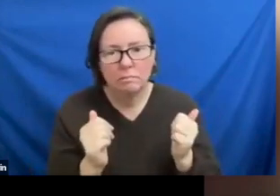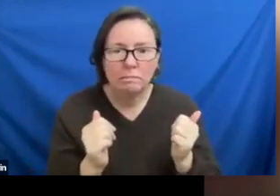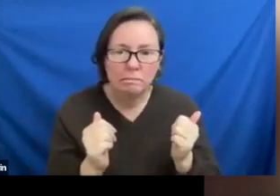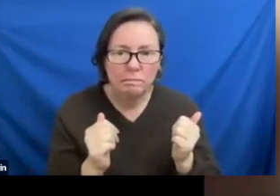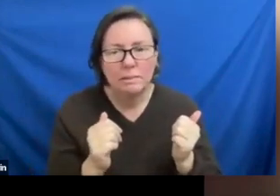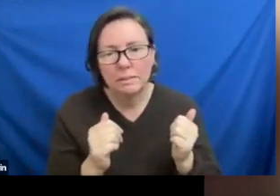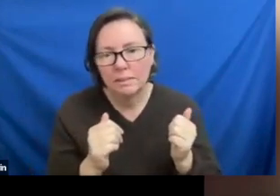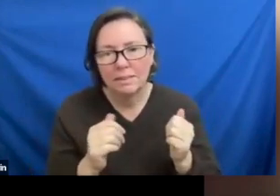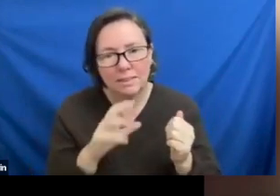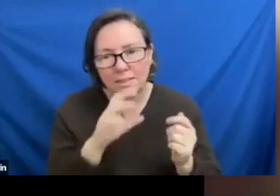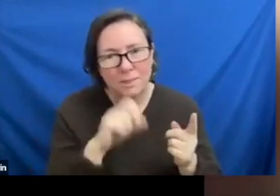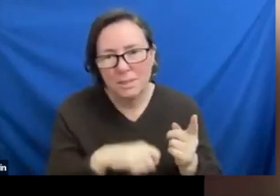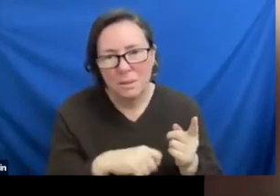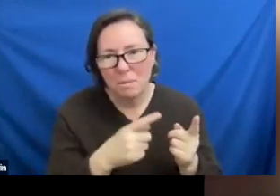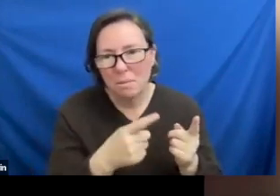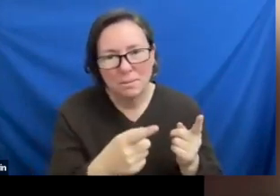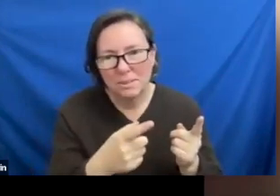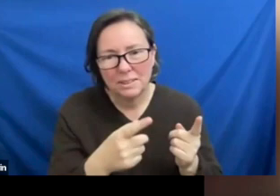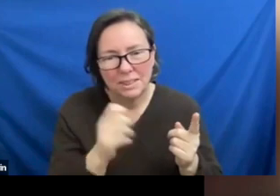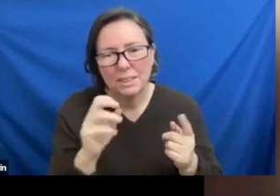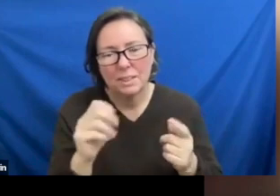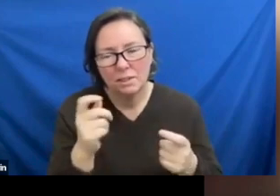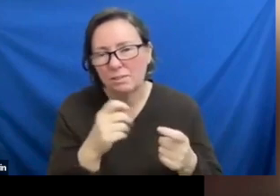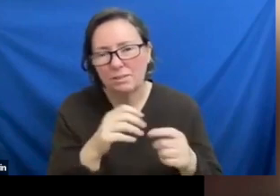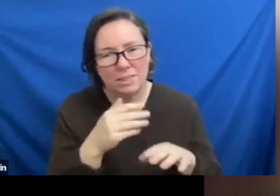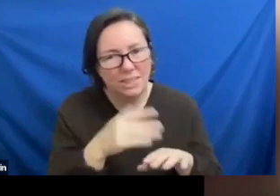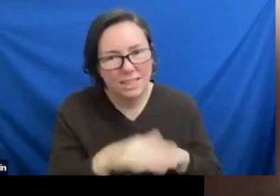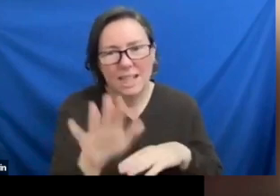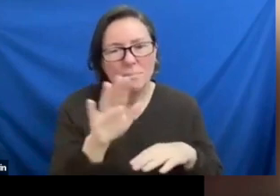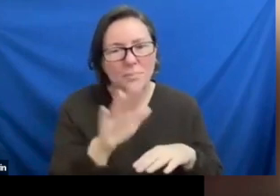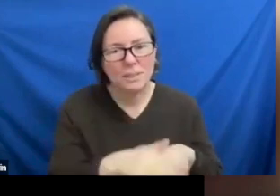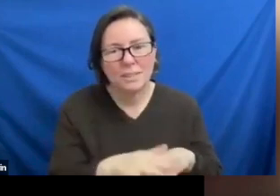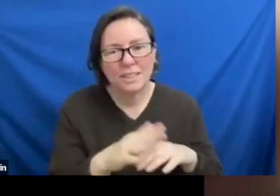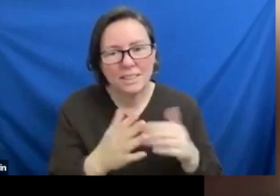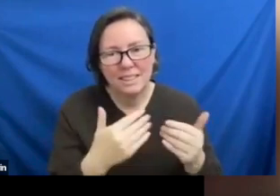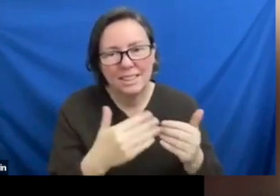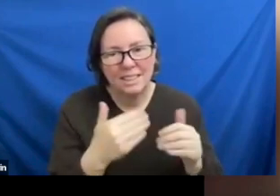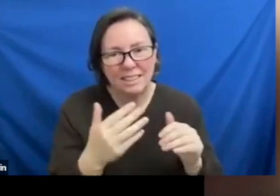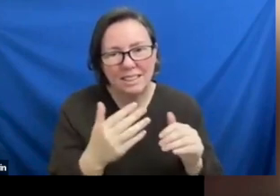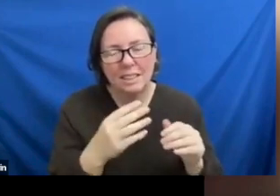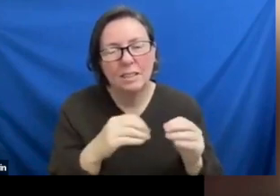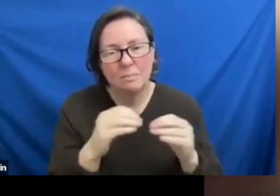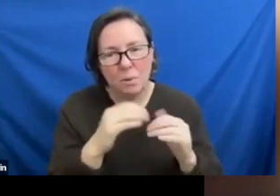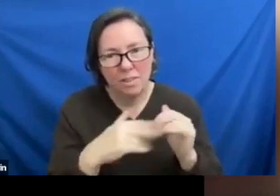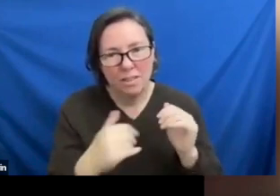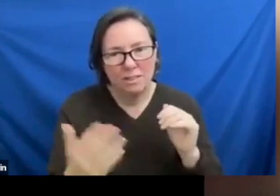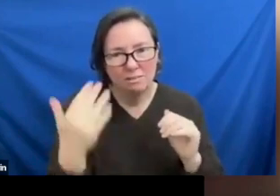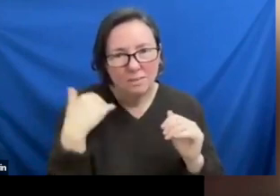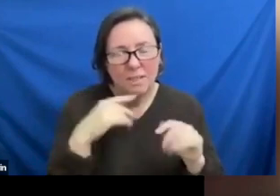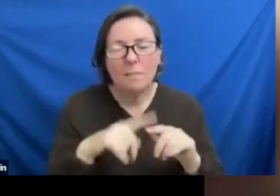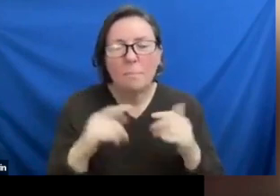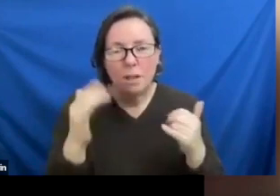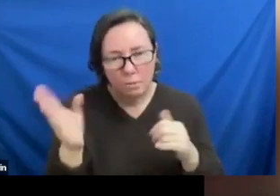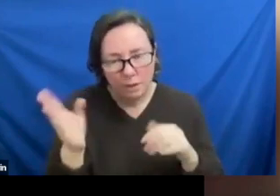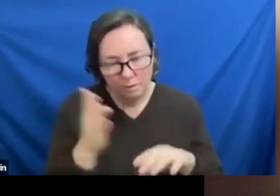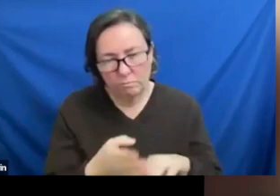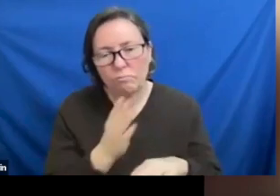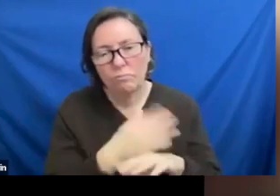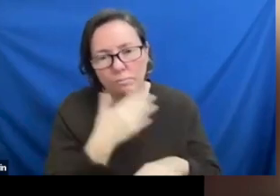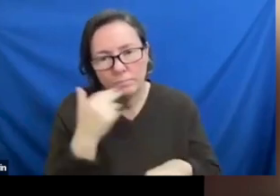It's 14 years old. So it's just slippery, more slippery today than it was when we built it. So it should be improved then.